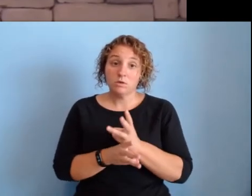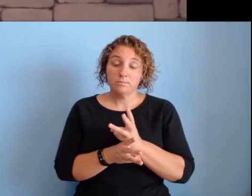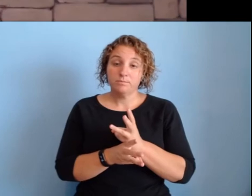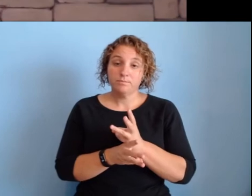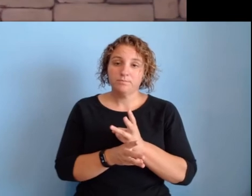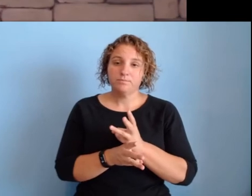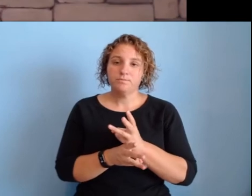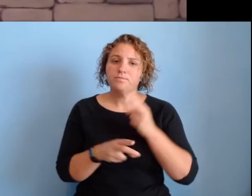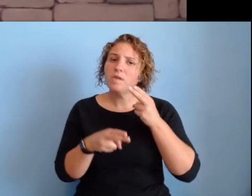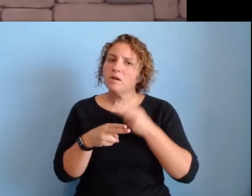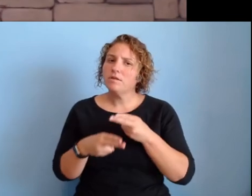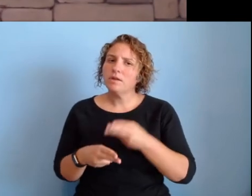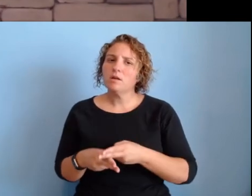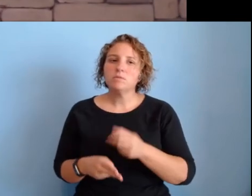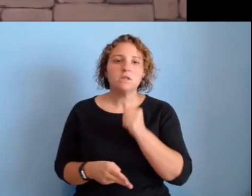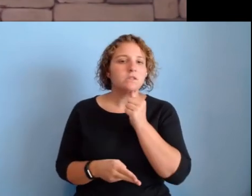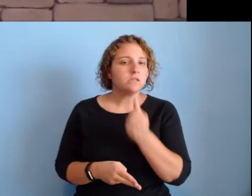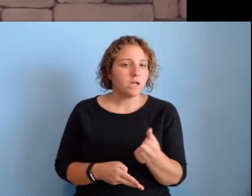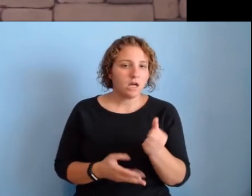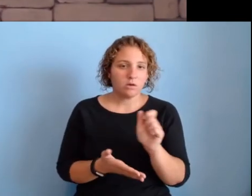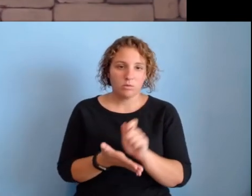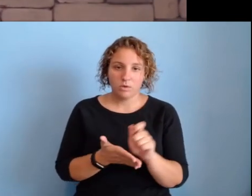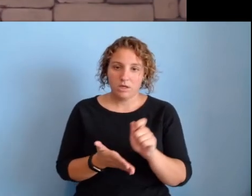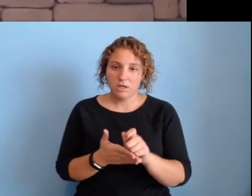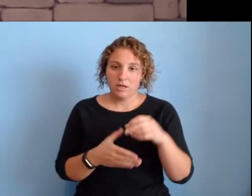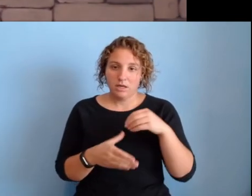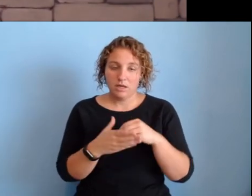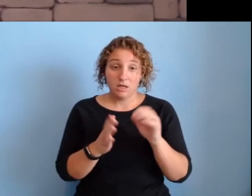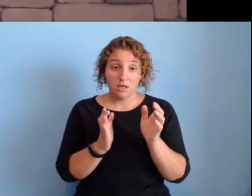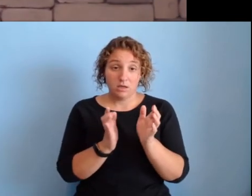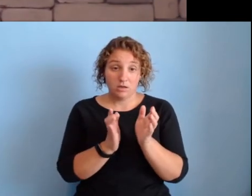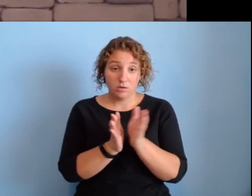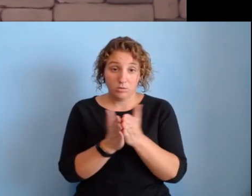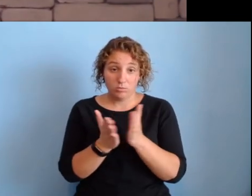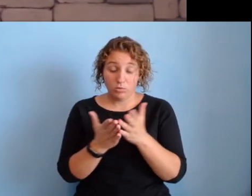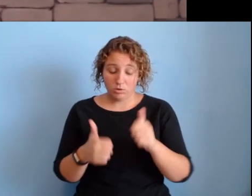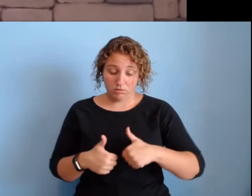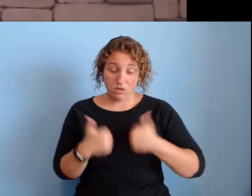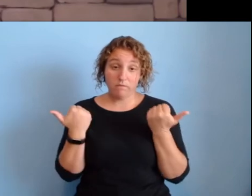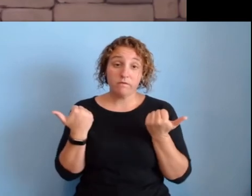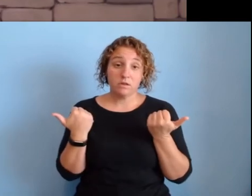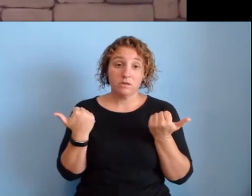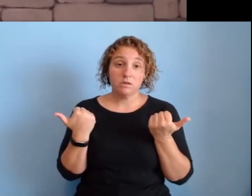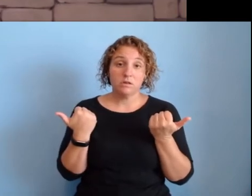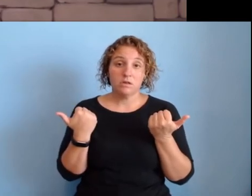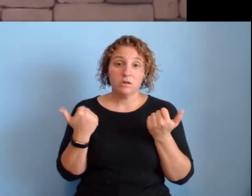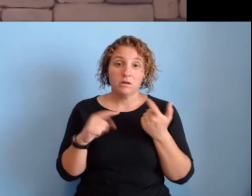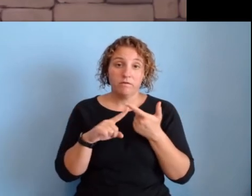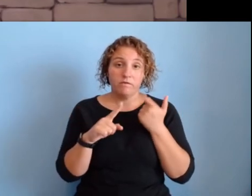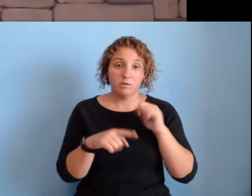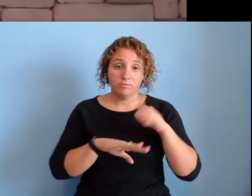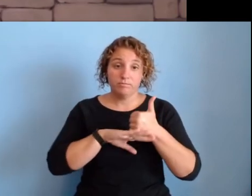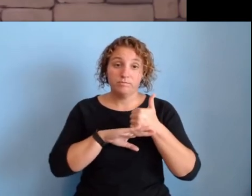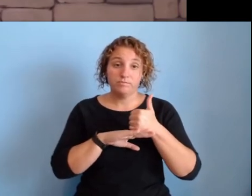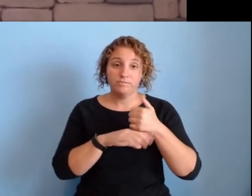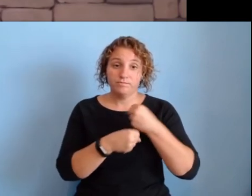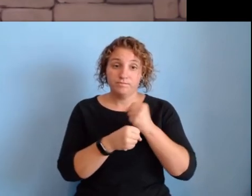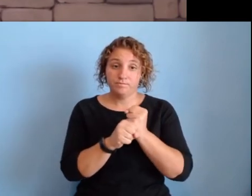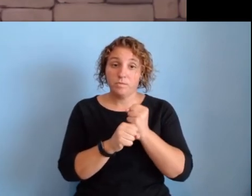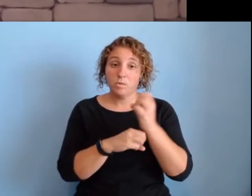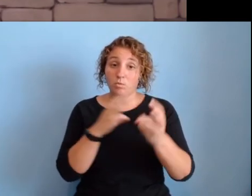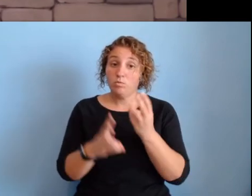Names are not written in the book of life from the foundation of the world. There are